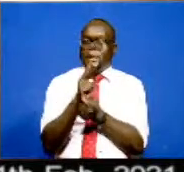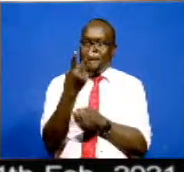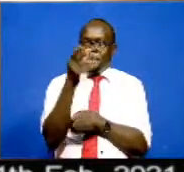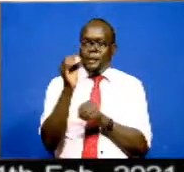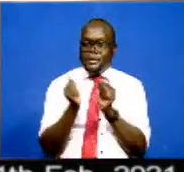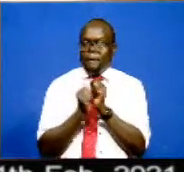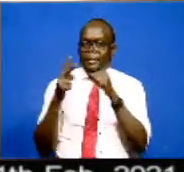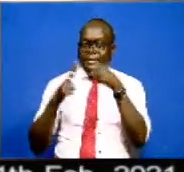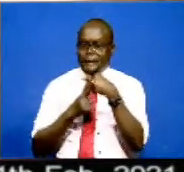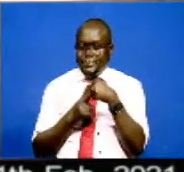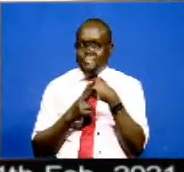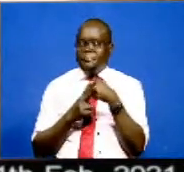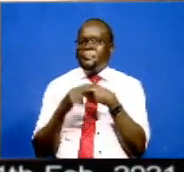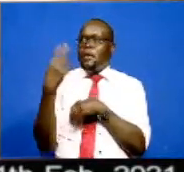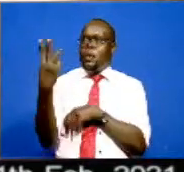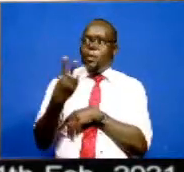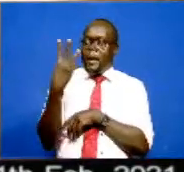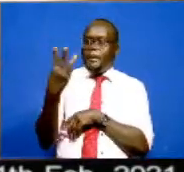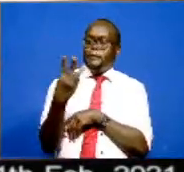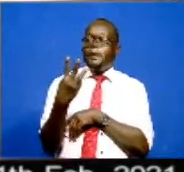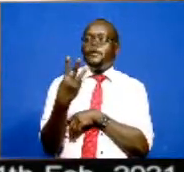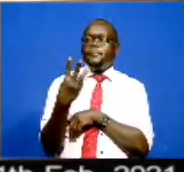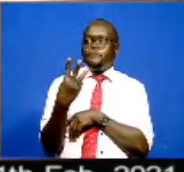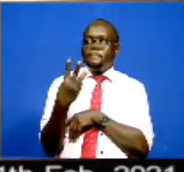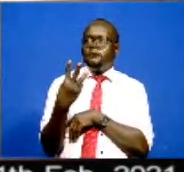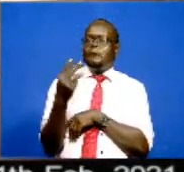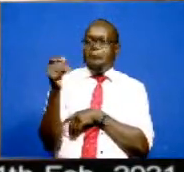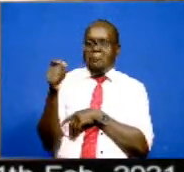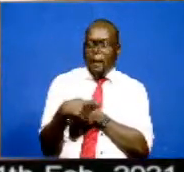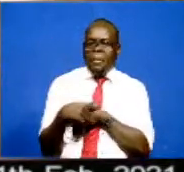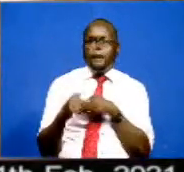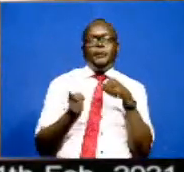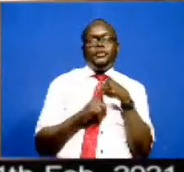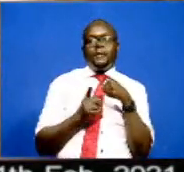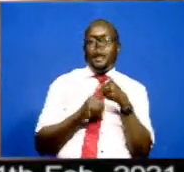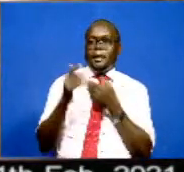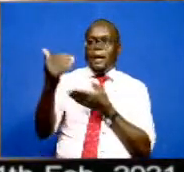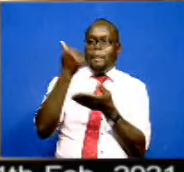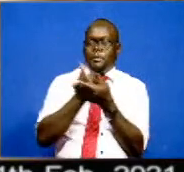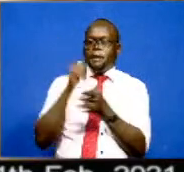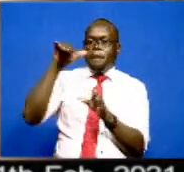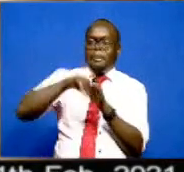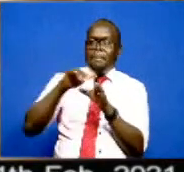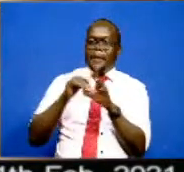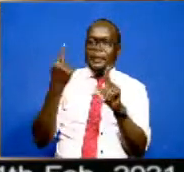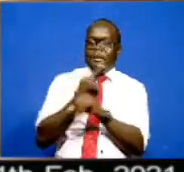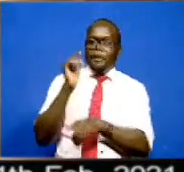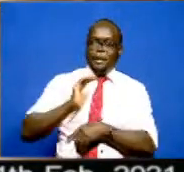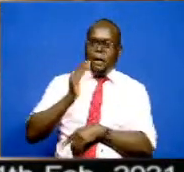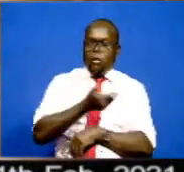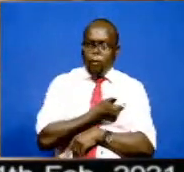2017, and Wednesday, 15th of July 2020, appointing members into various committees and